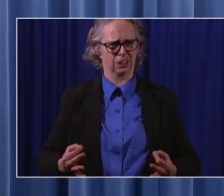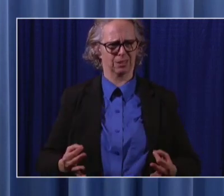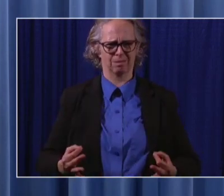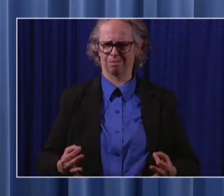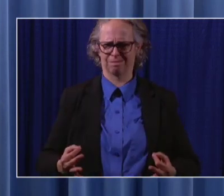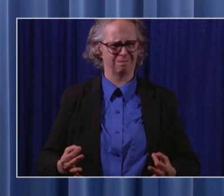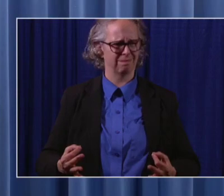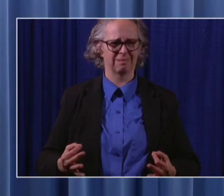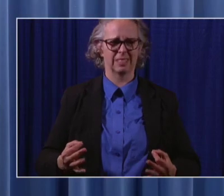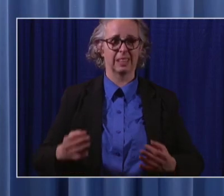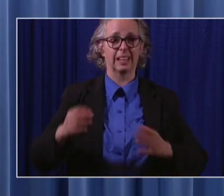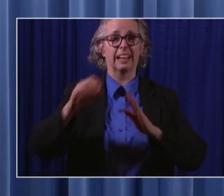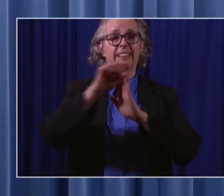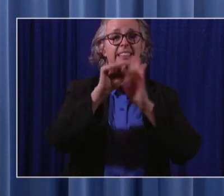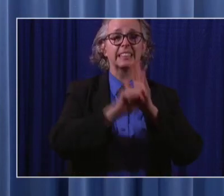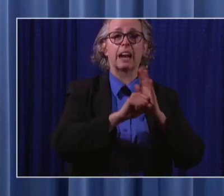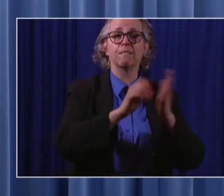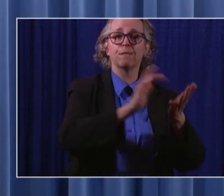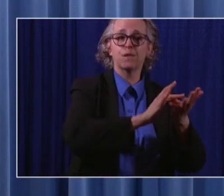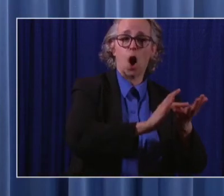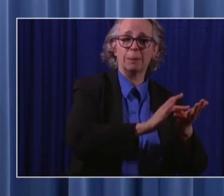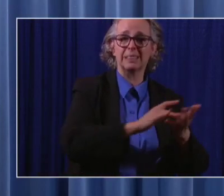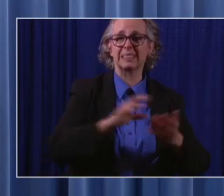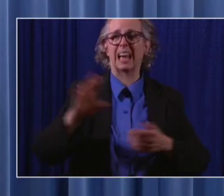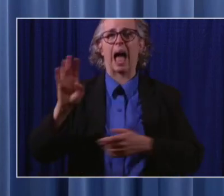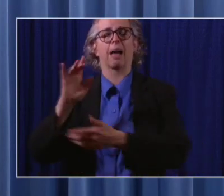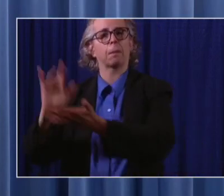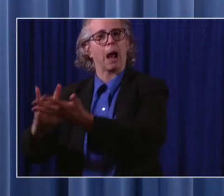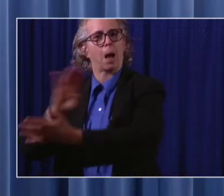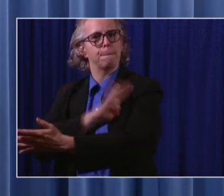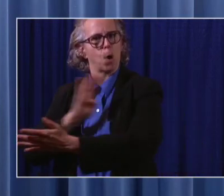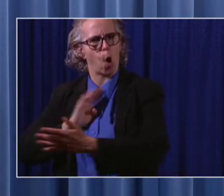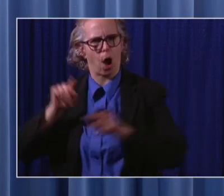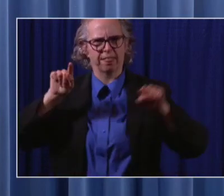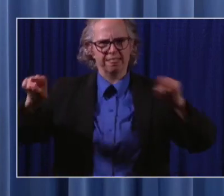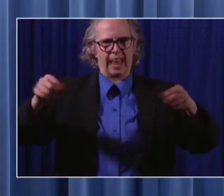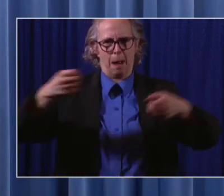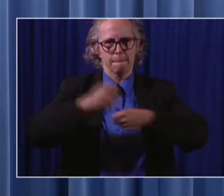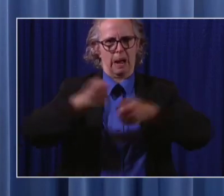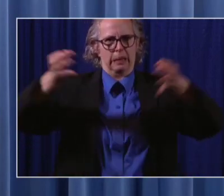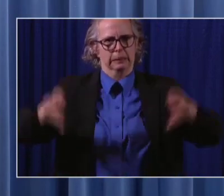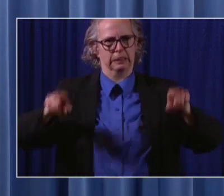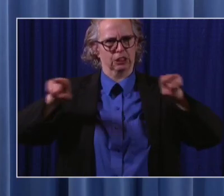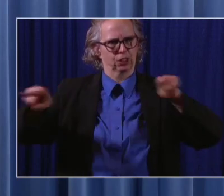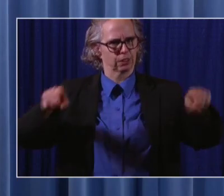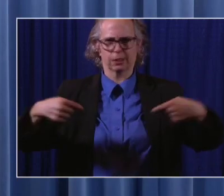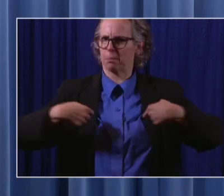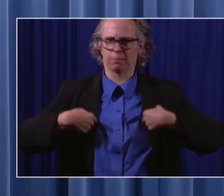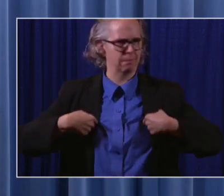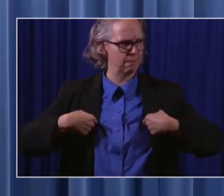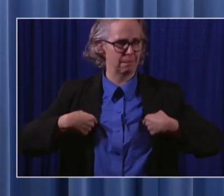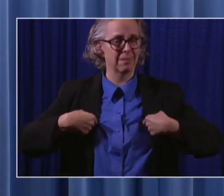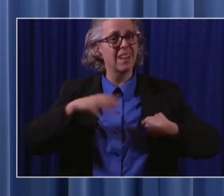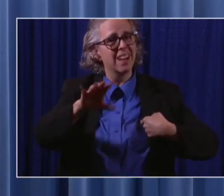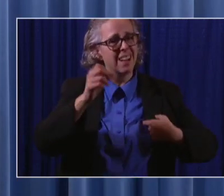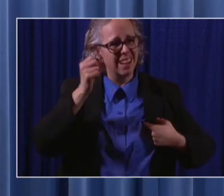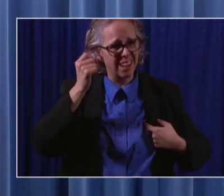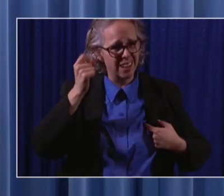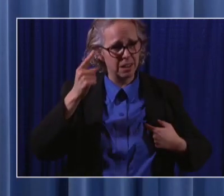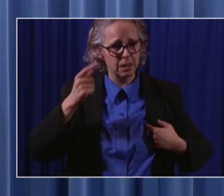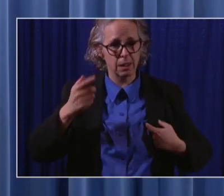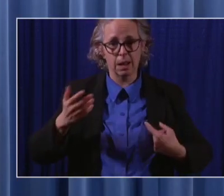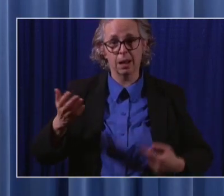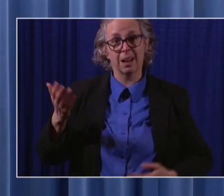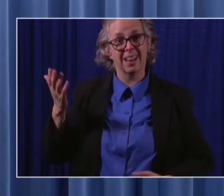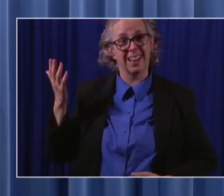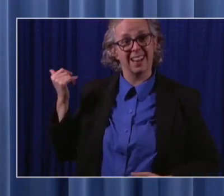I saw in regard to the pharmacy board's decision, and these are all volunteers, these are all people who are